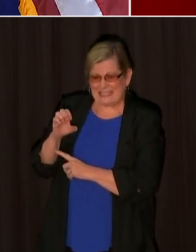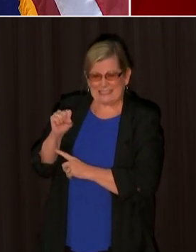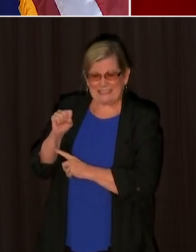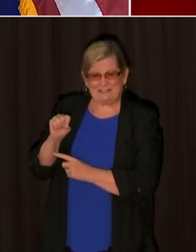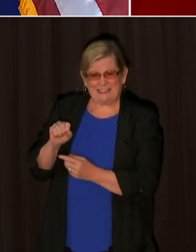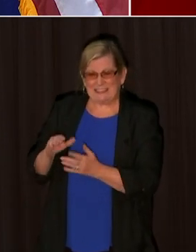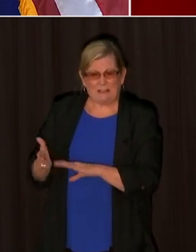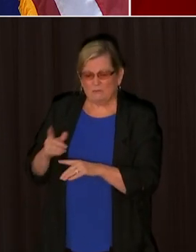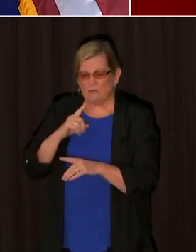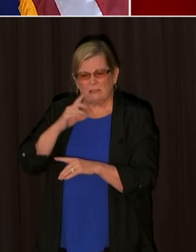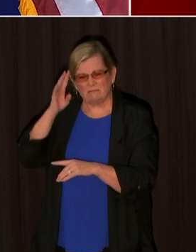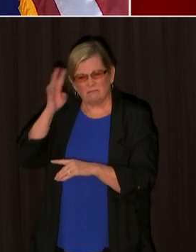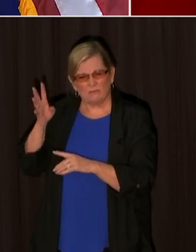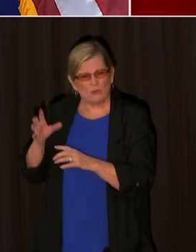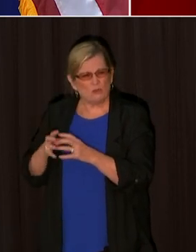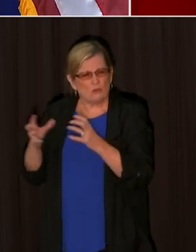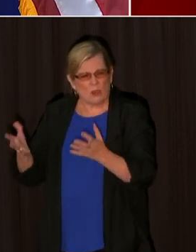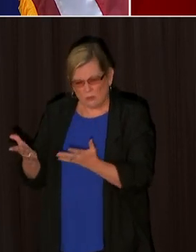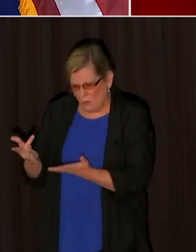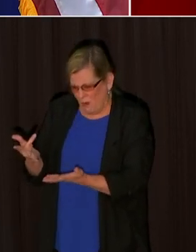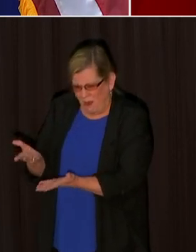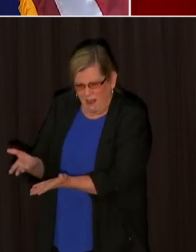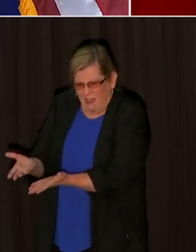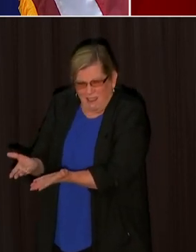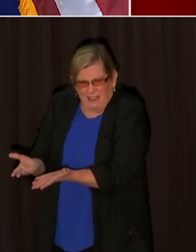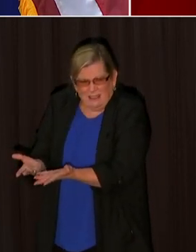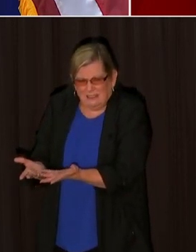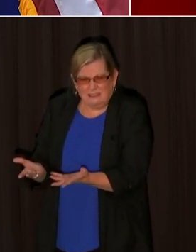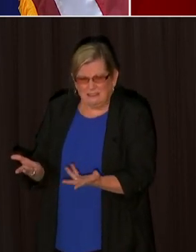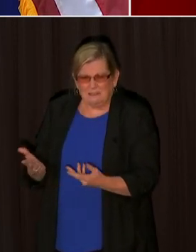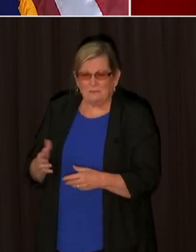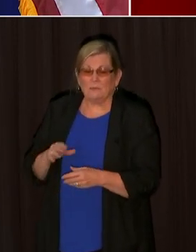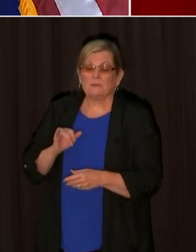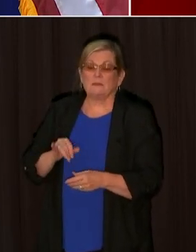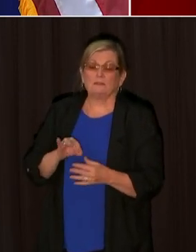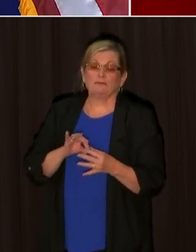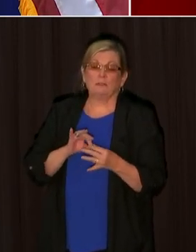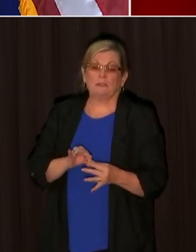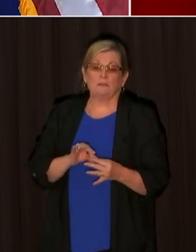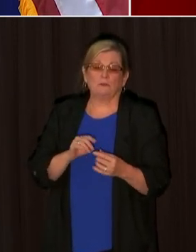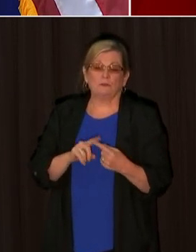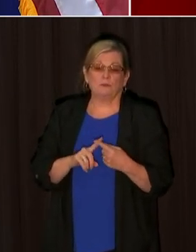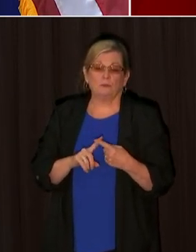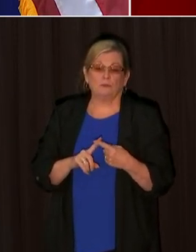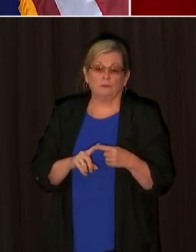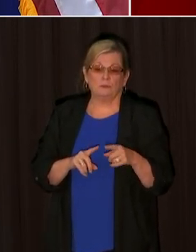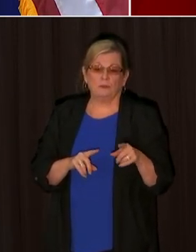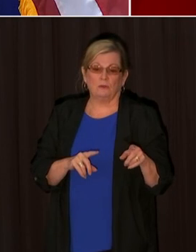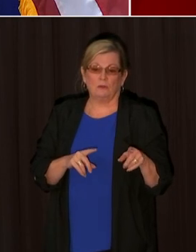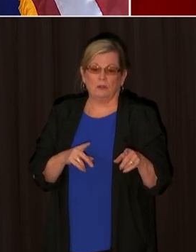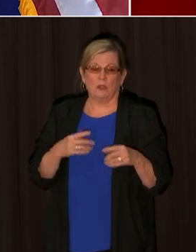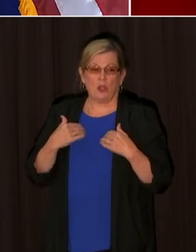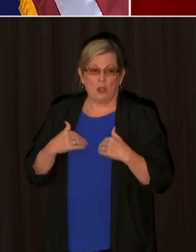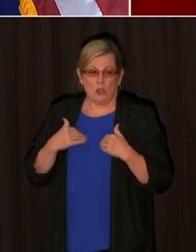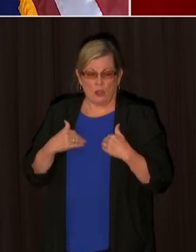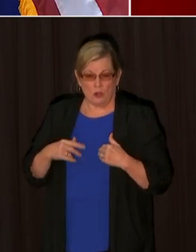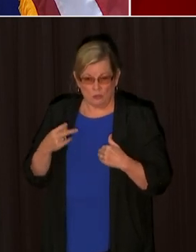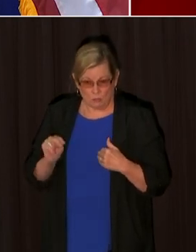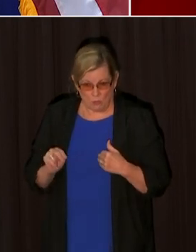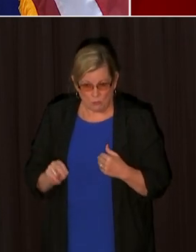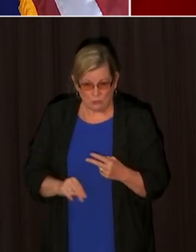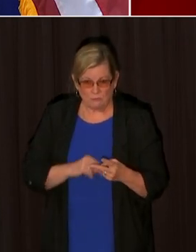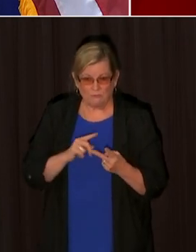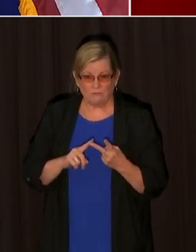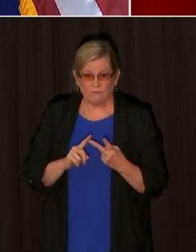normal variation. And those things are related to pneumonia and influenza that aren't, again,